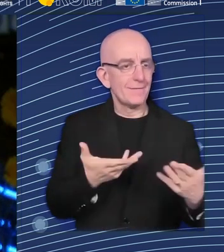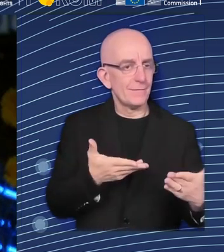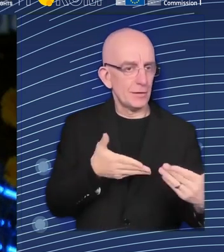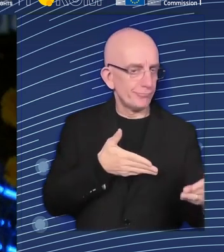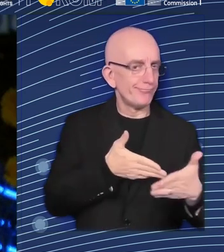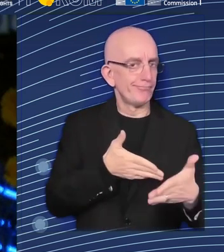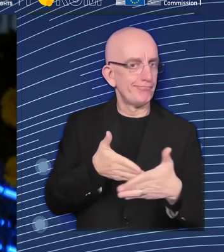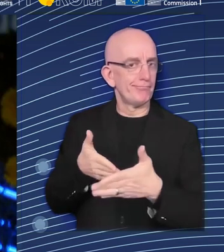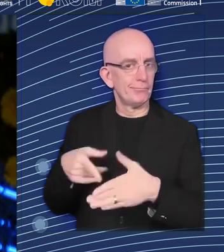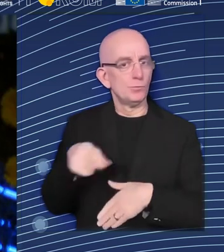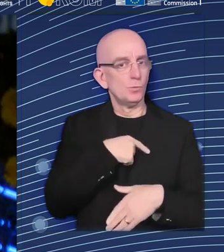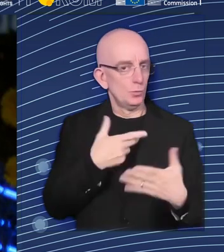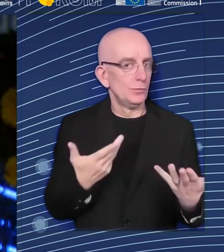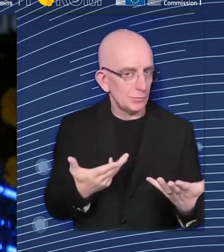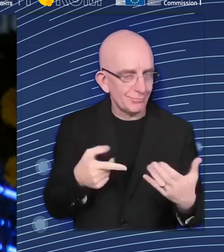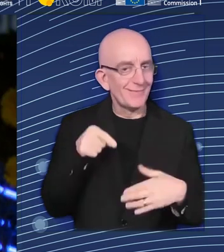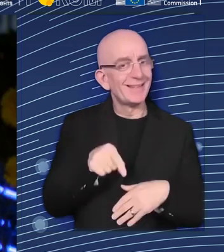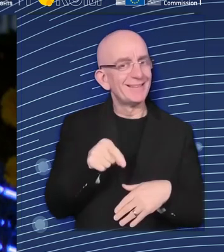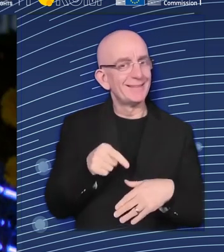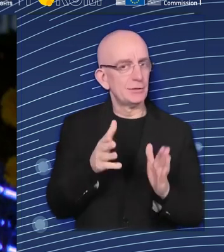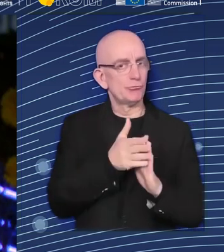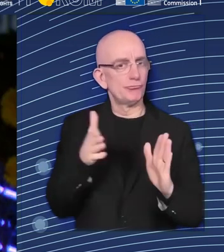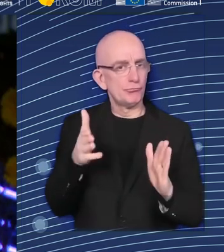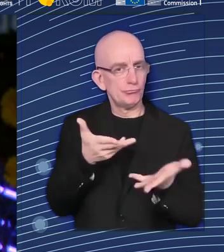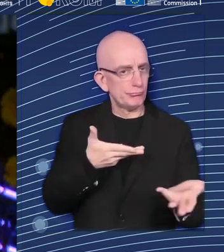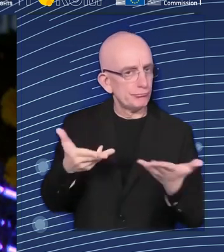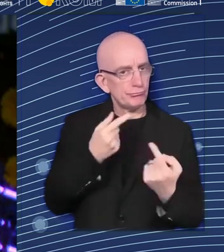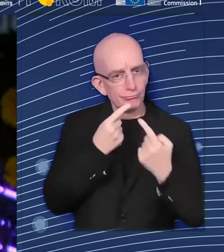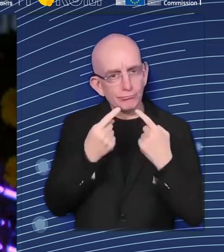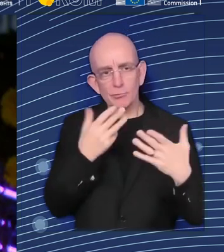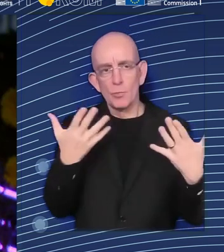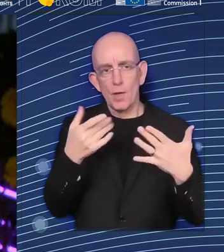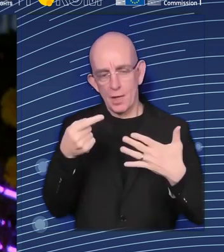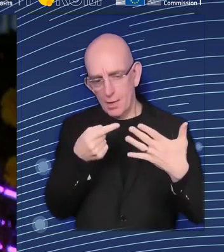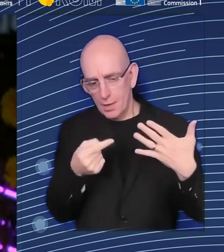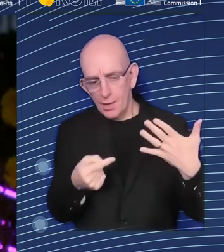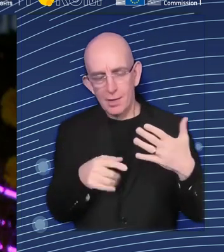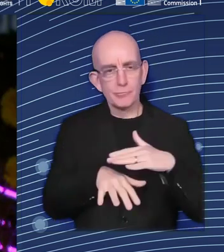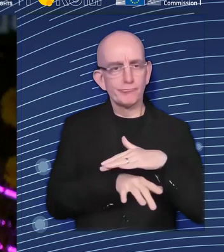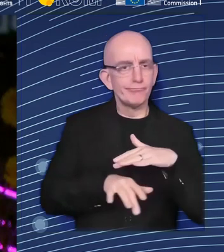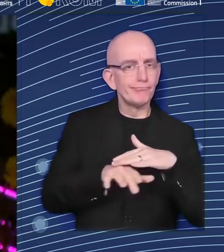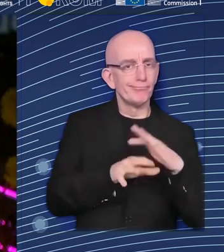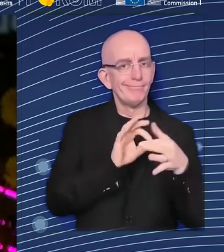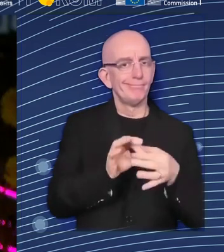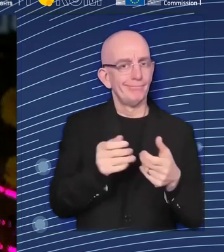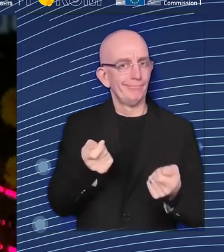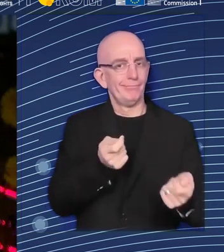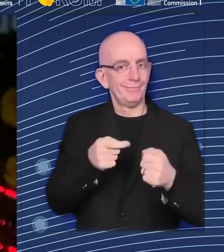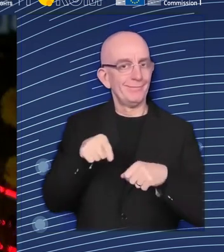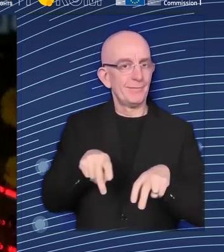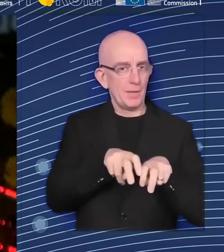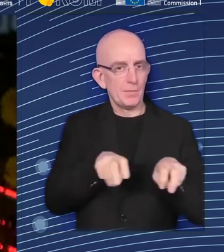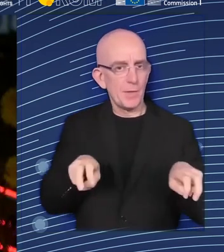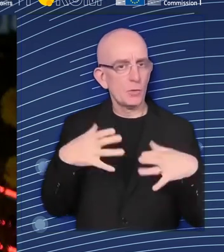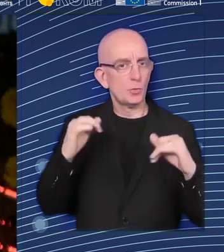technology for a win-win outcome. Trade unions should also be involved before employers introduce